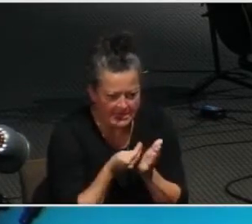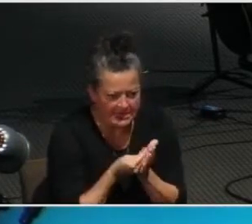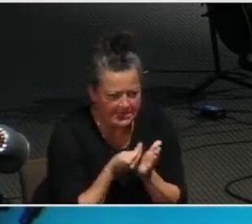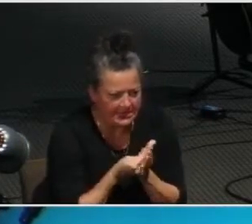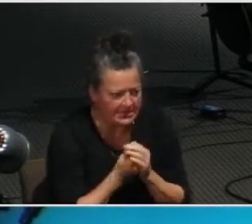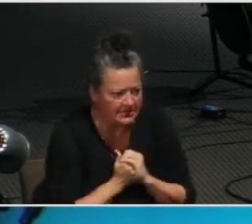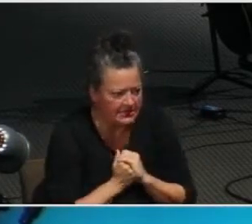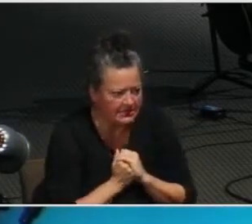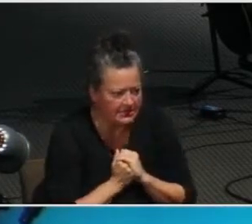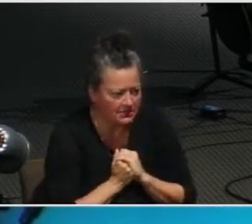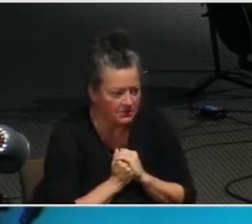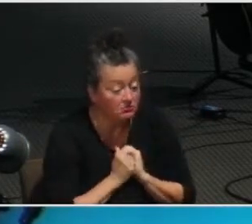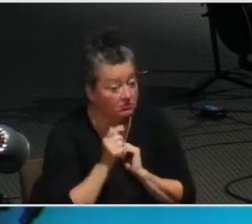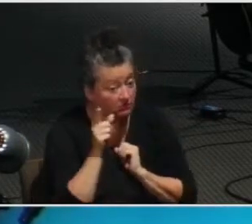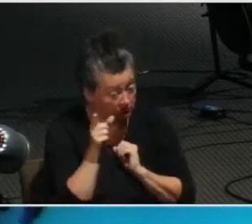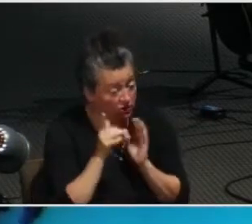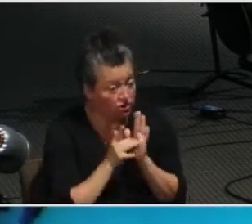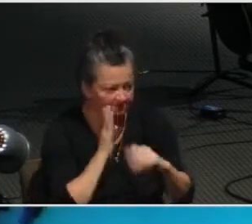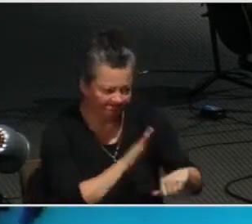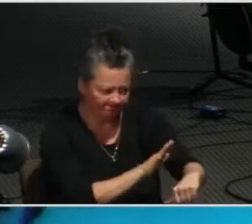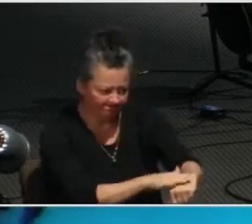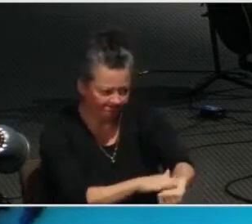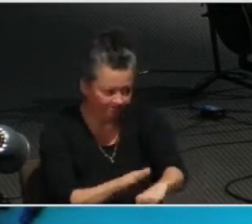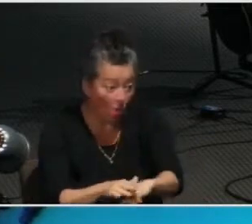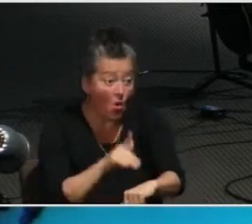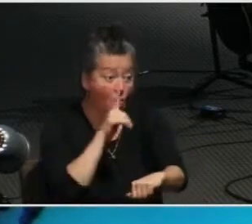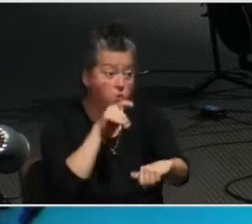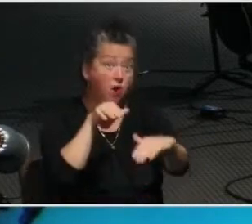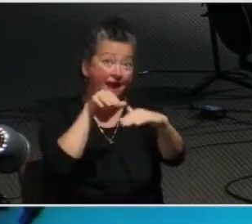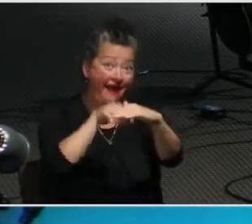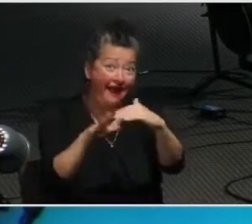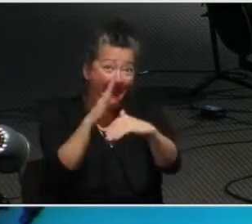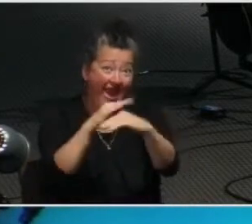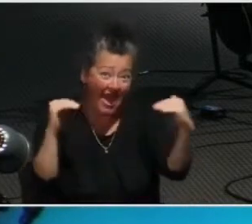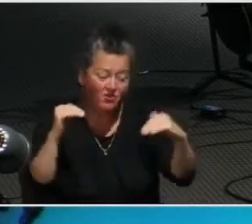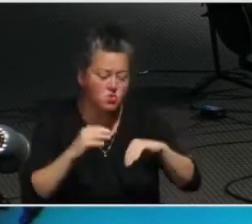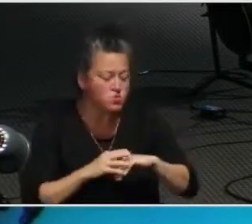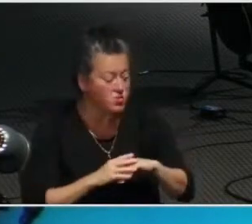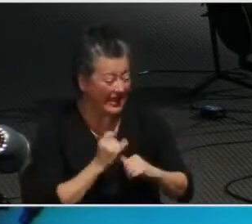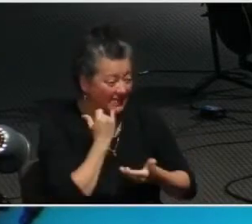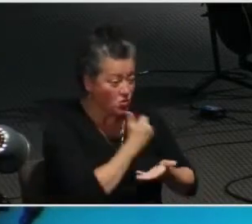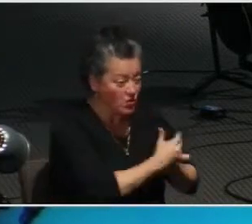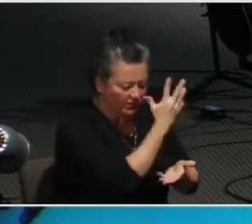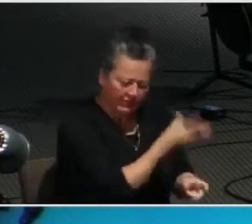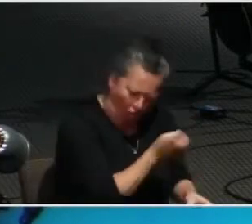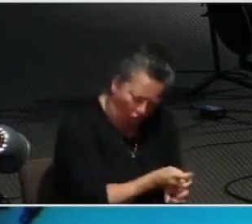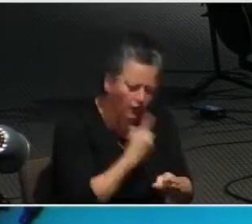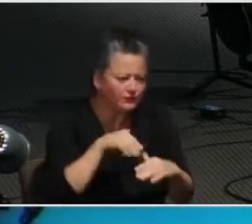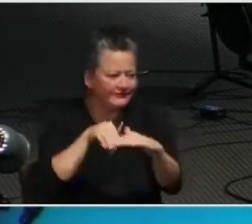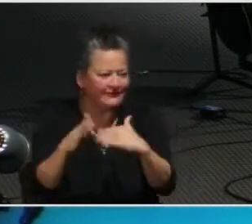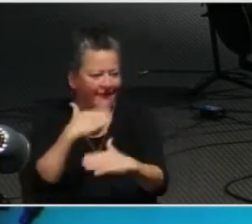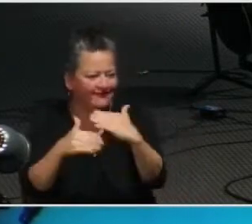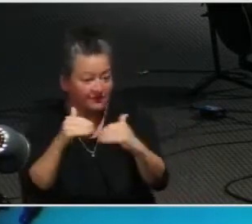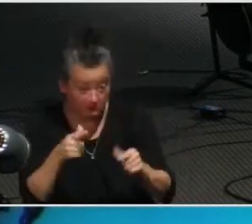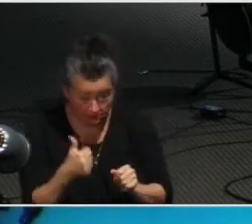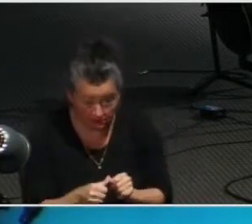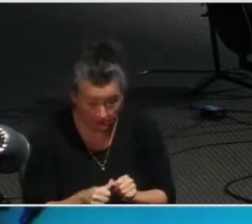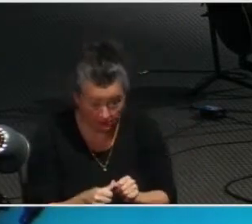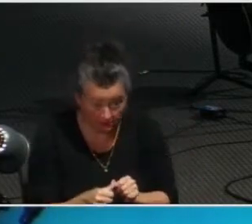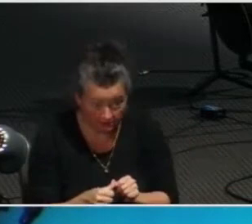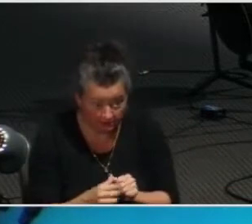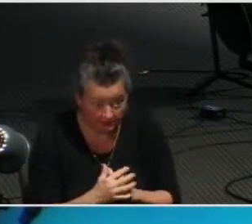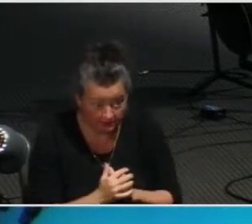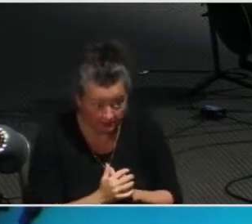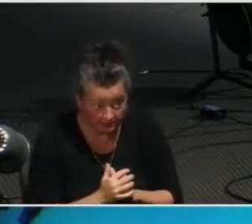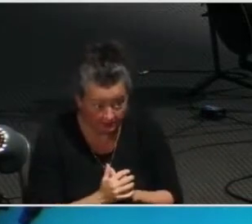the kingdom of heaven. Isn't that countercultural, what Jesus said? We look at the rich, the super rich, and say, oh, they've got